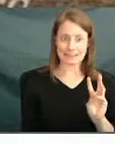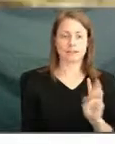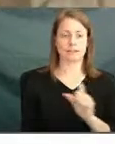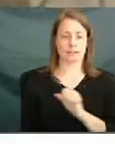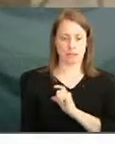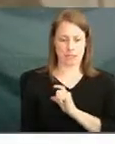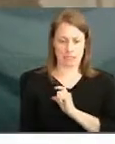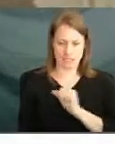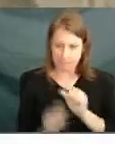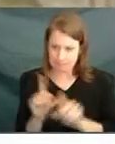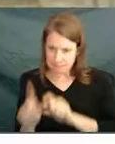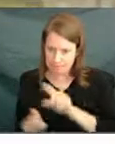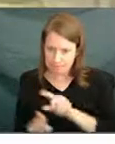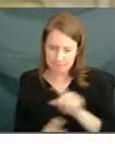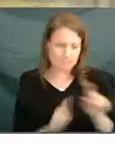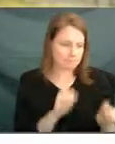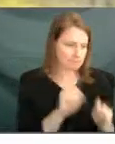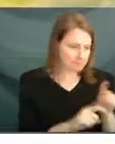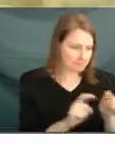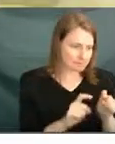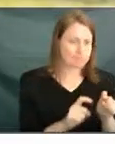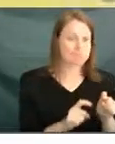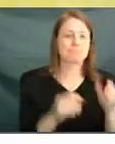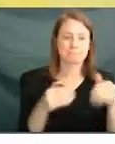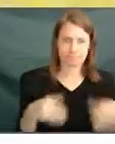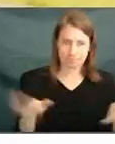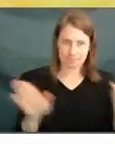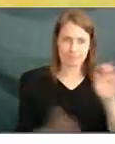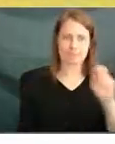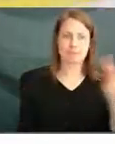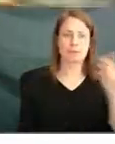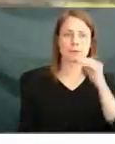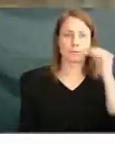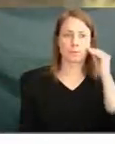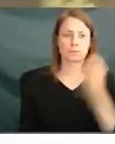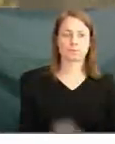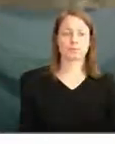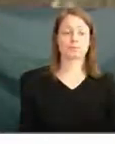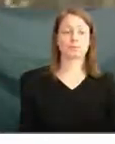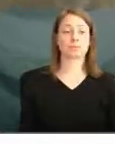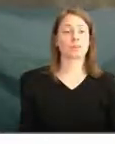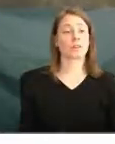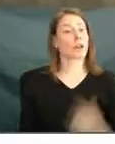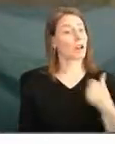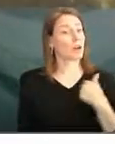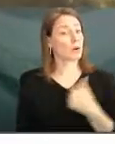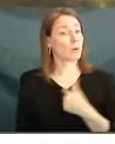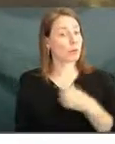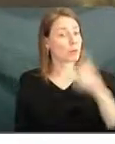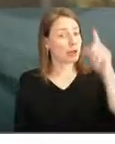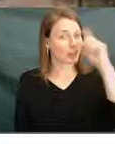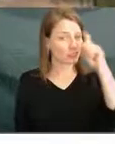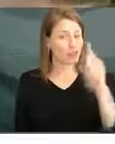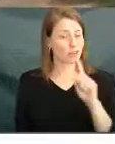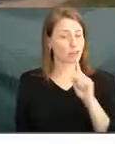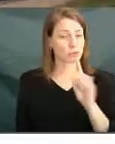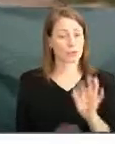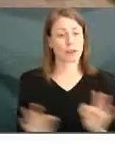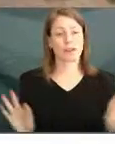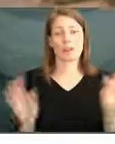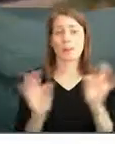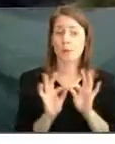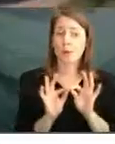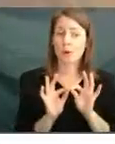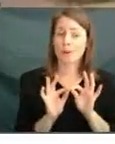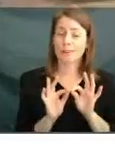very important to keep the 2 boys in as normal a social situation as possible.